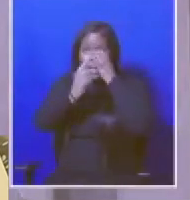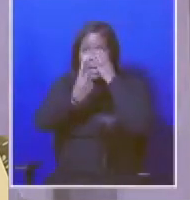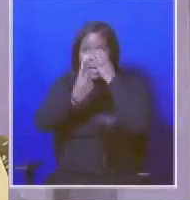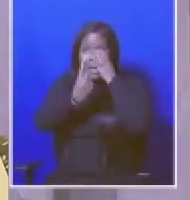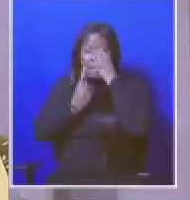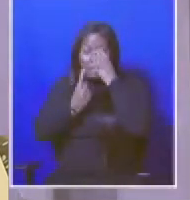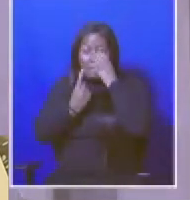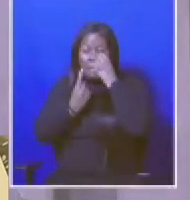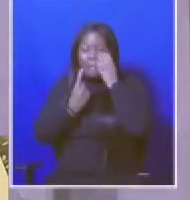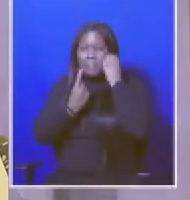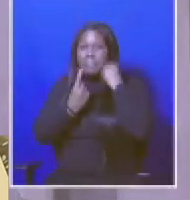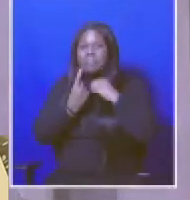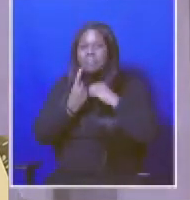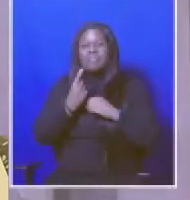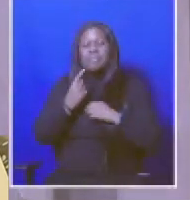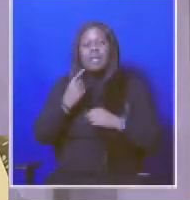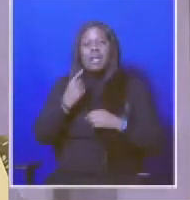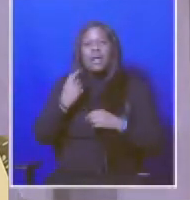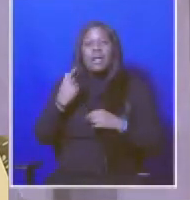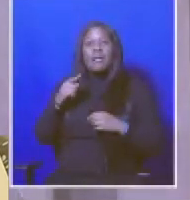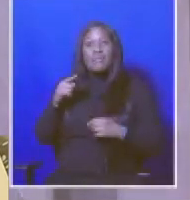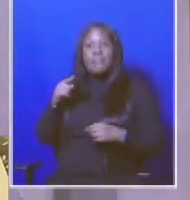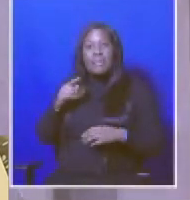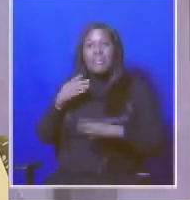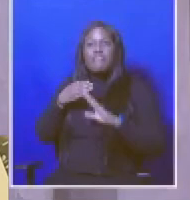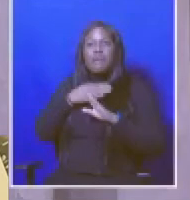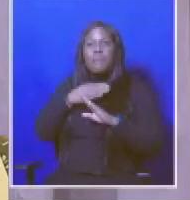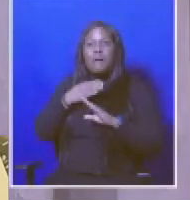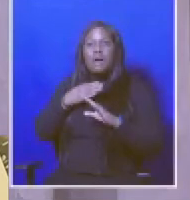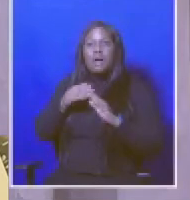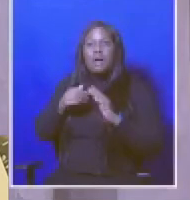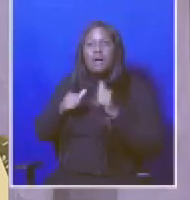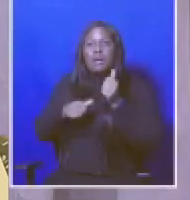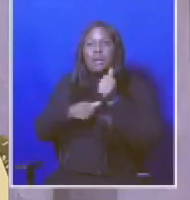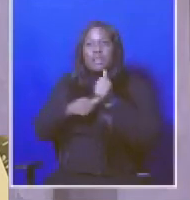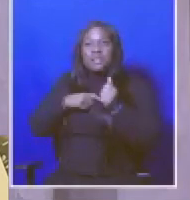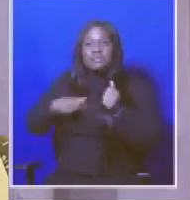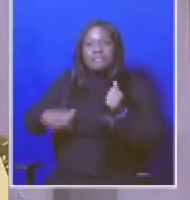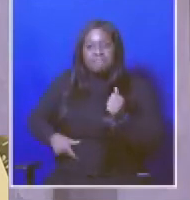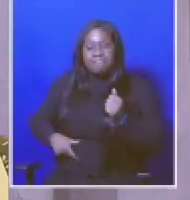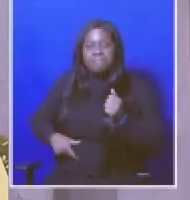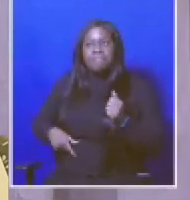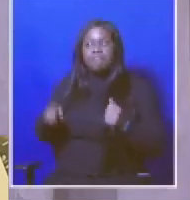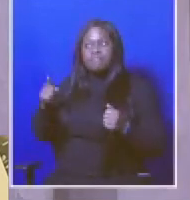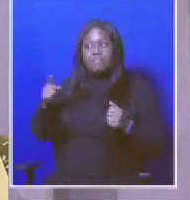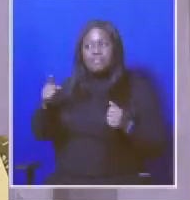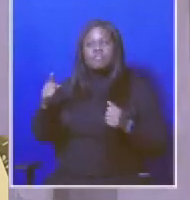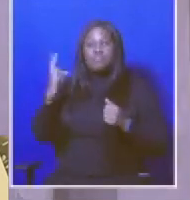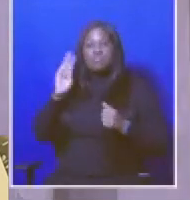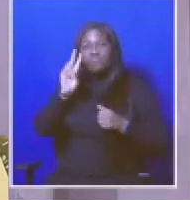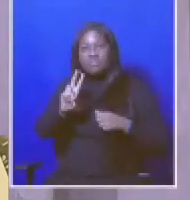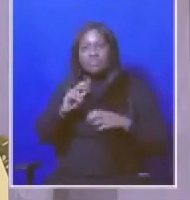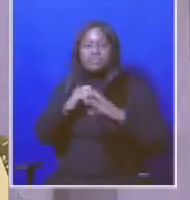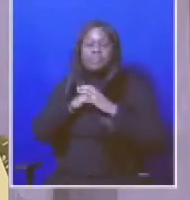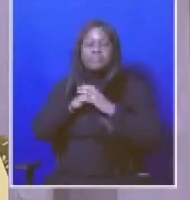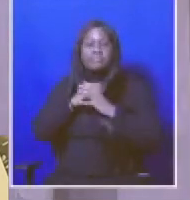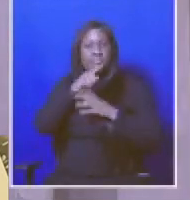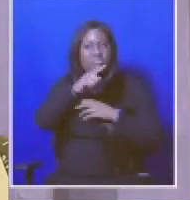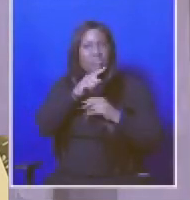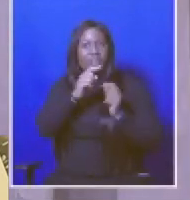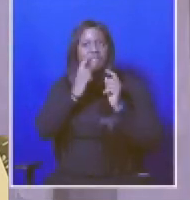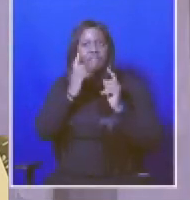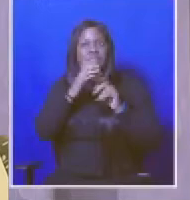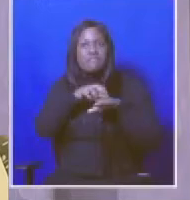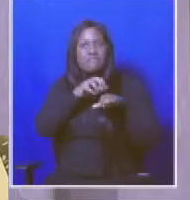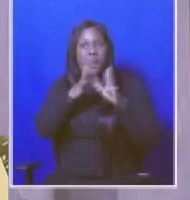with the former deputy president, and this commercial farmer said to us, how can we help? We have